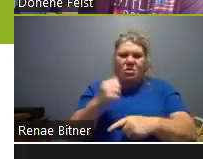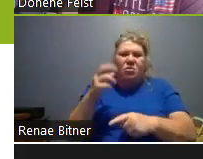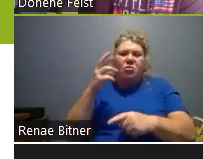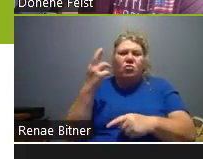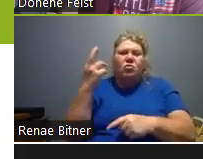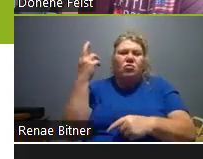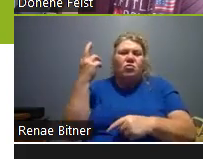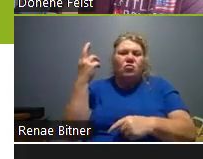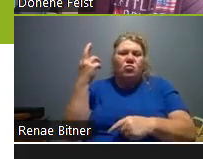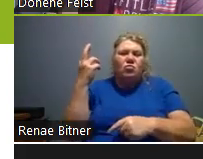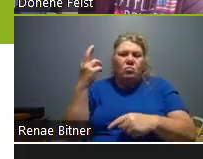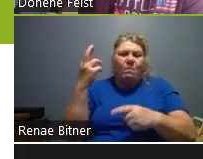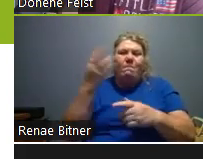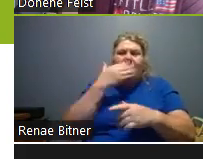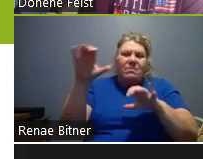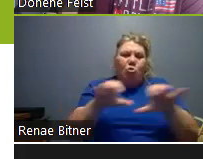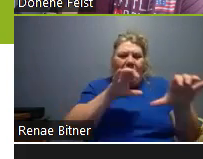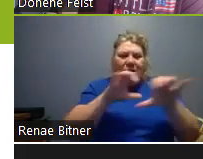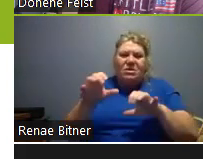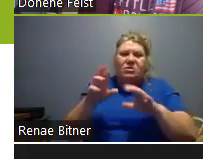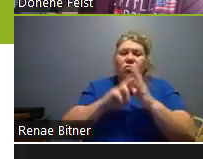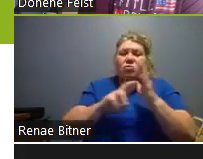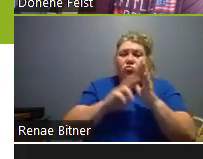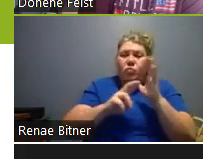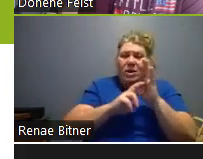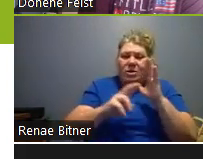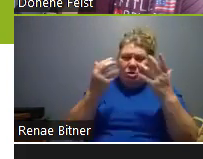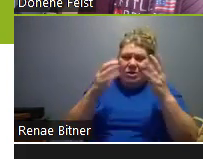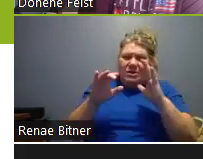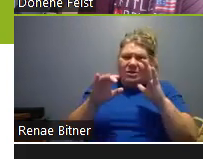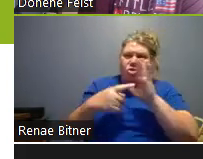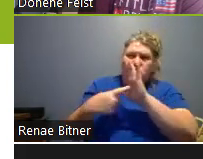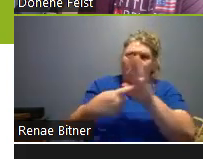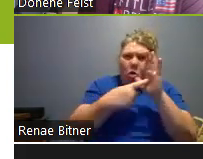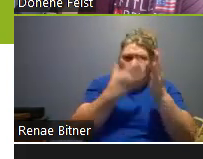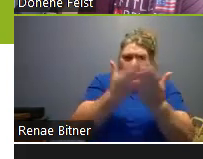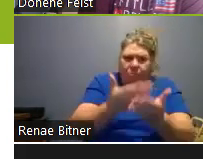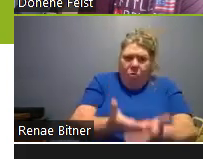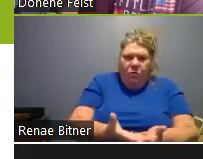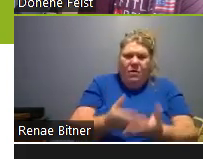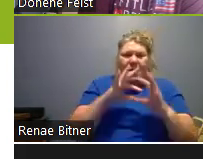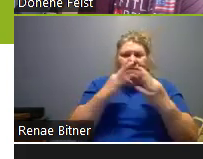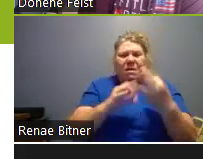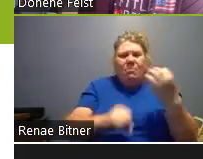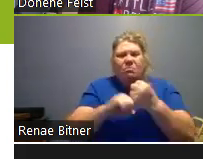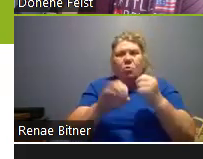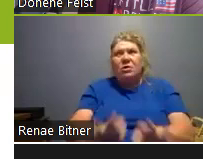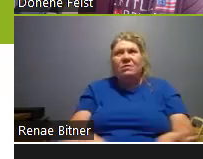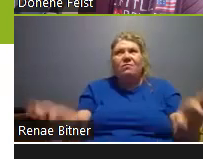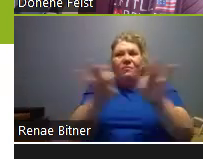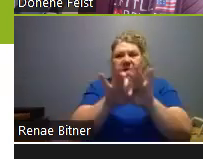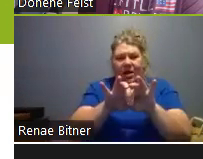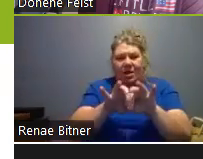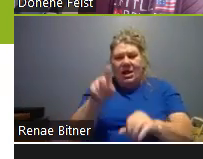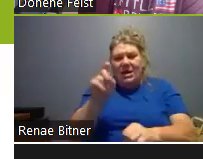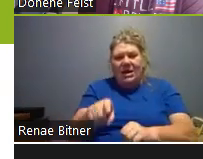over and over and over again has identified that family support is vital and needed,